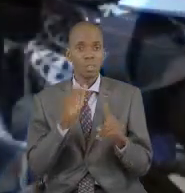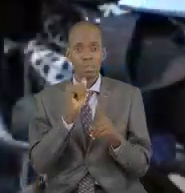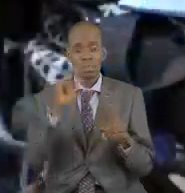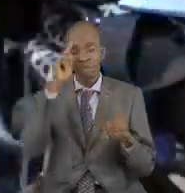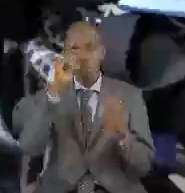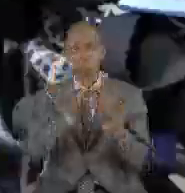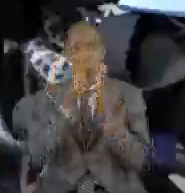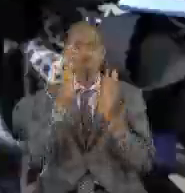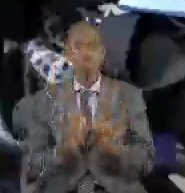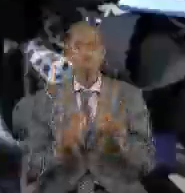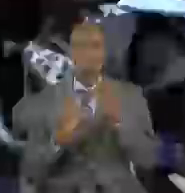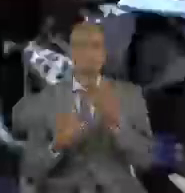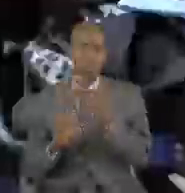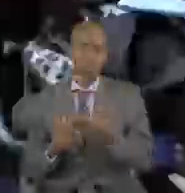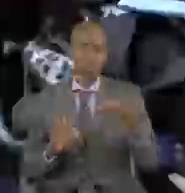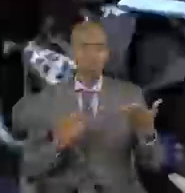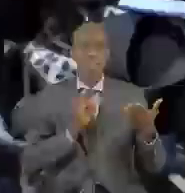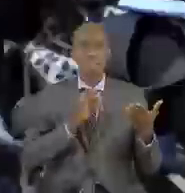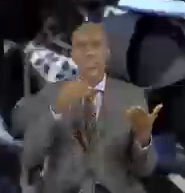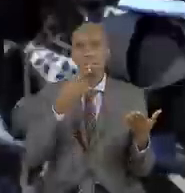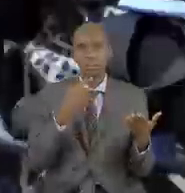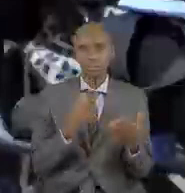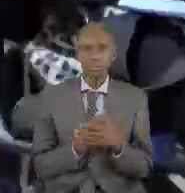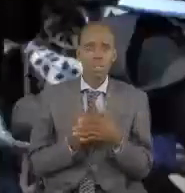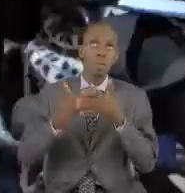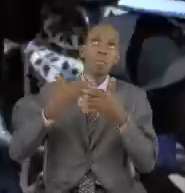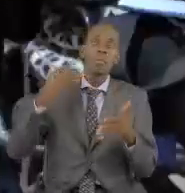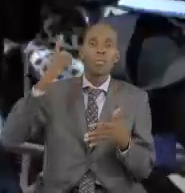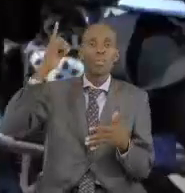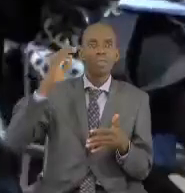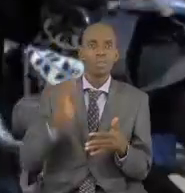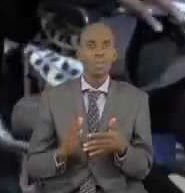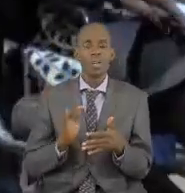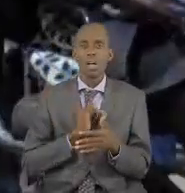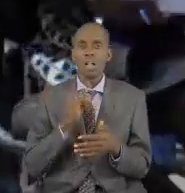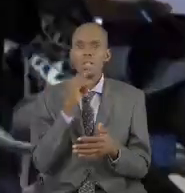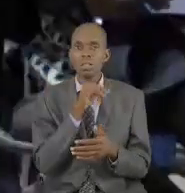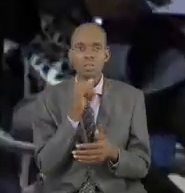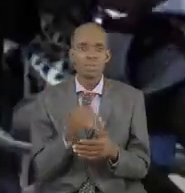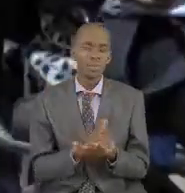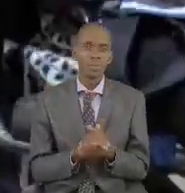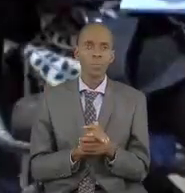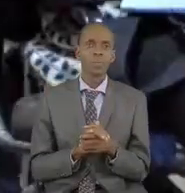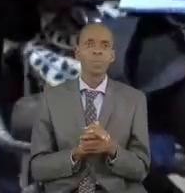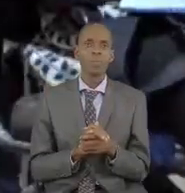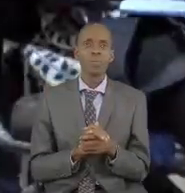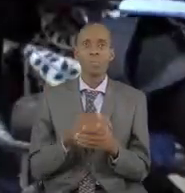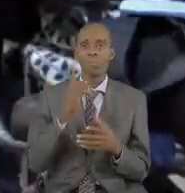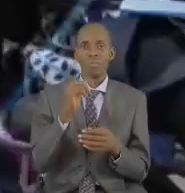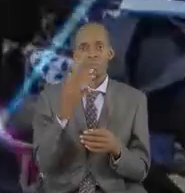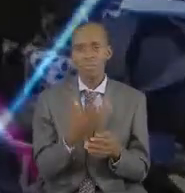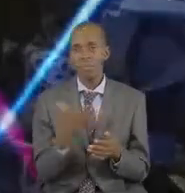things I say before God, I lie not. The things